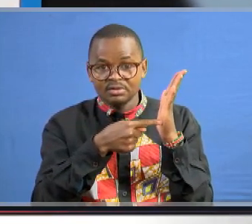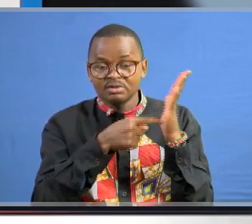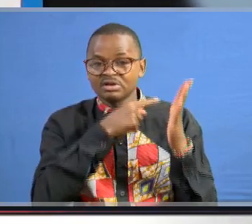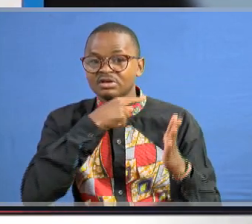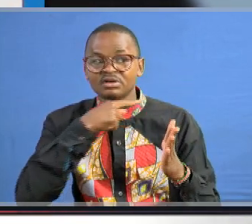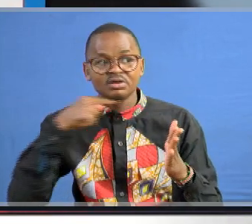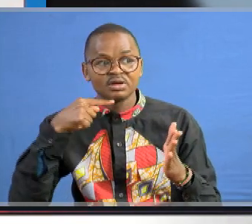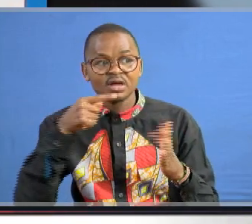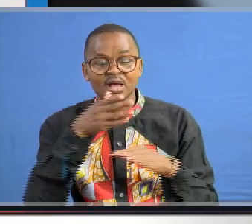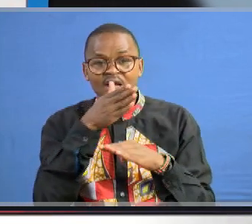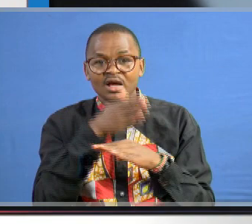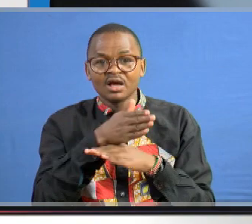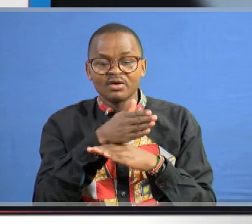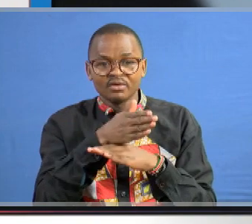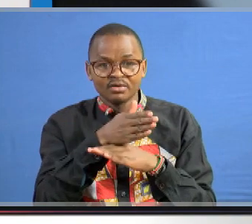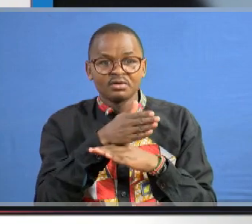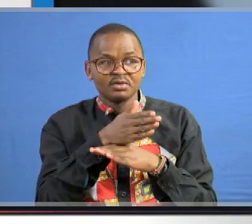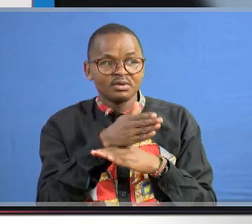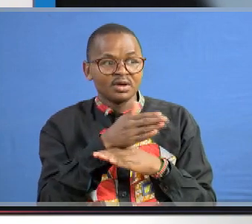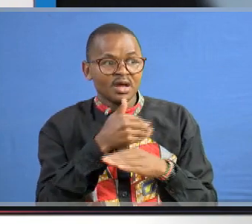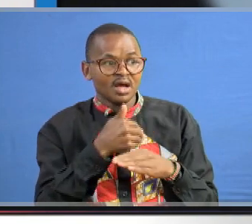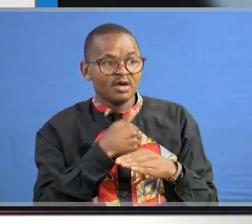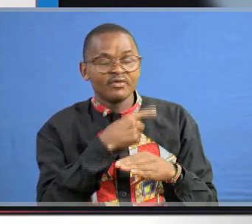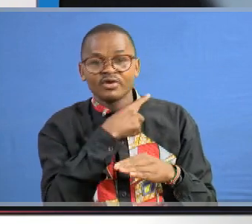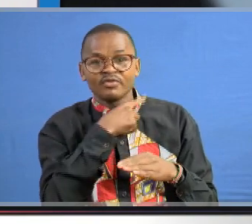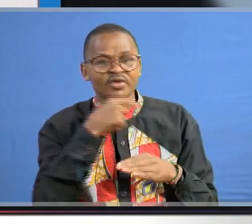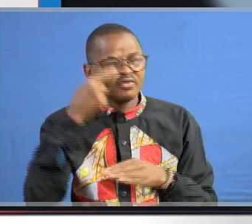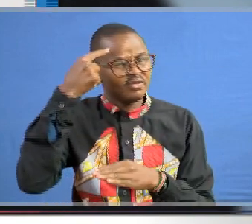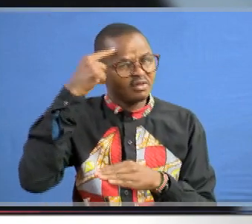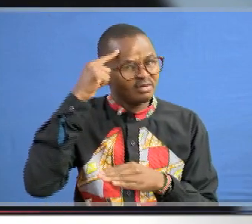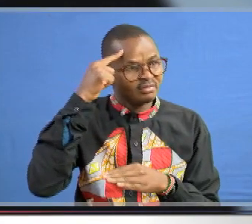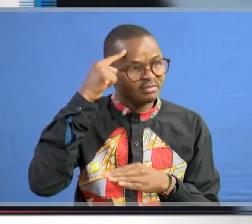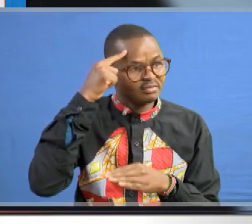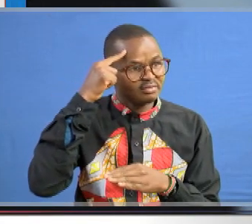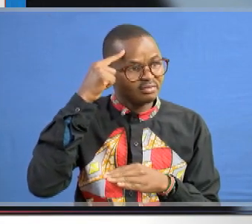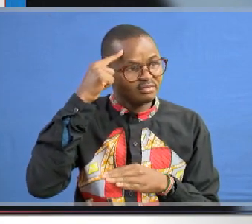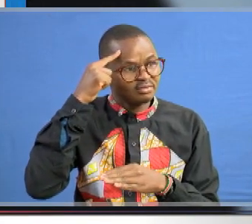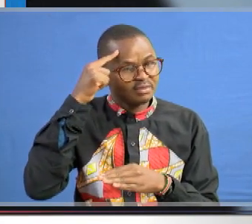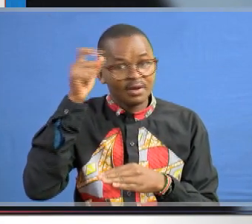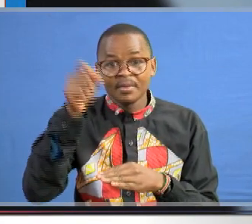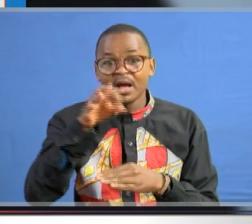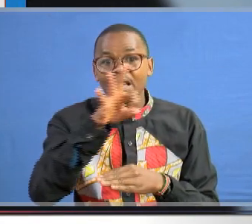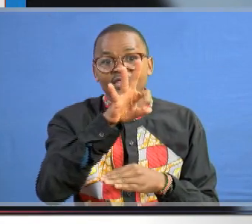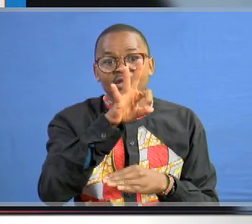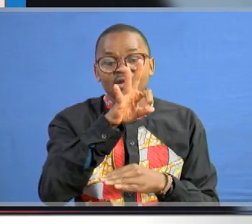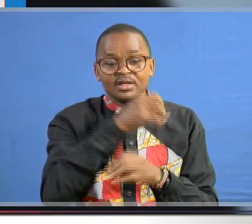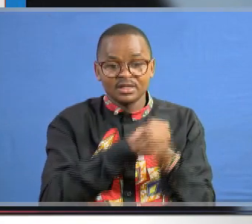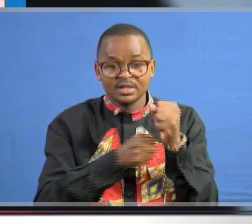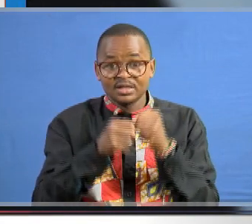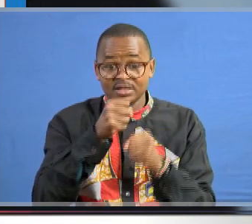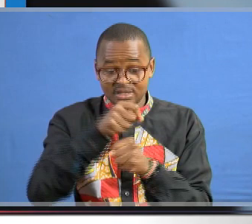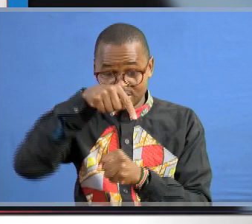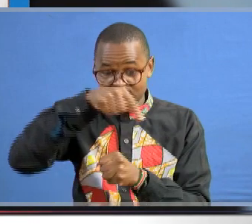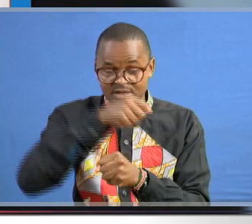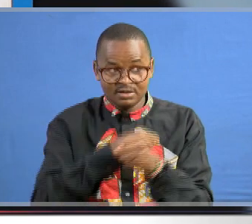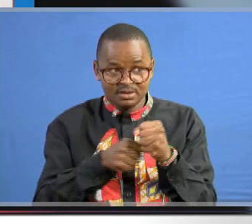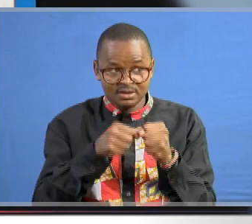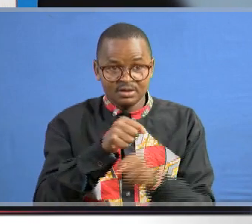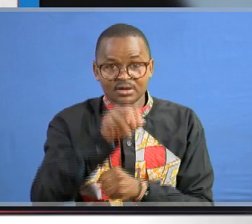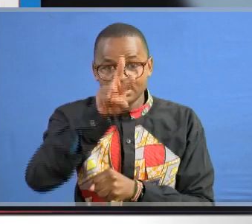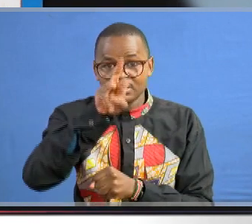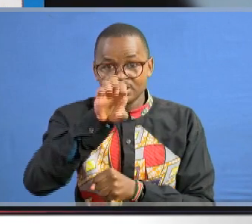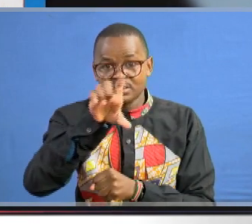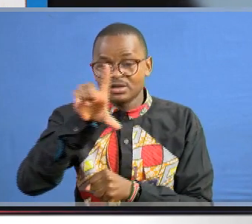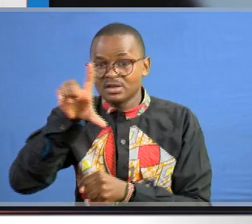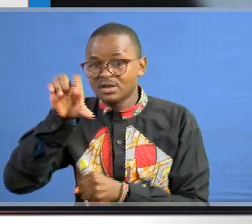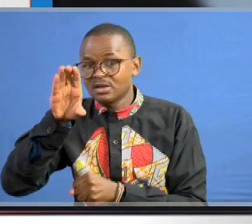committed suicide after confessing having suicidal thoughts. March 23rd this year, Millicent Muriki